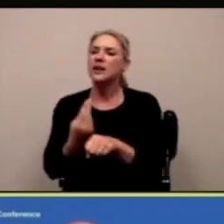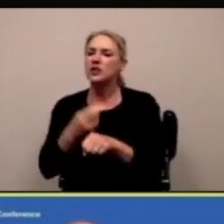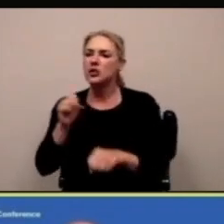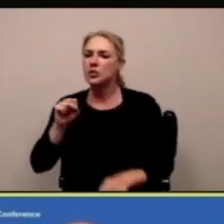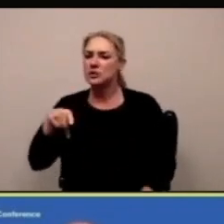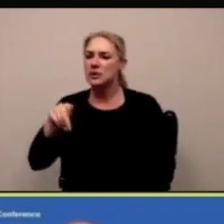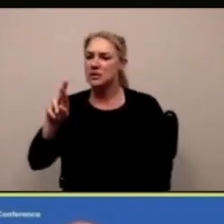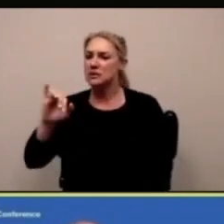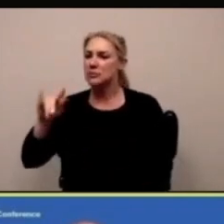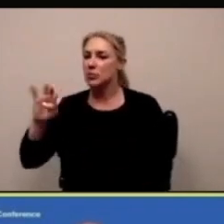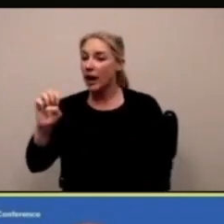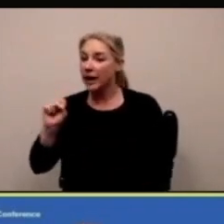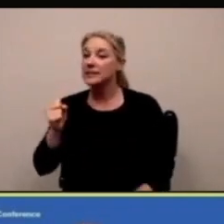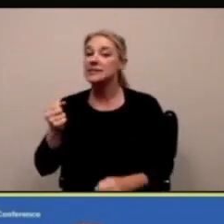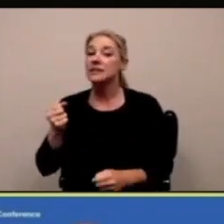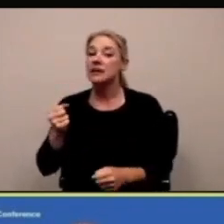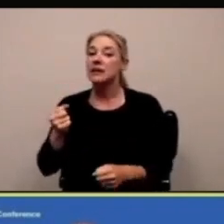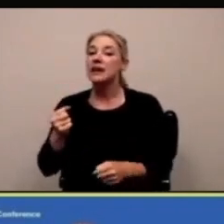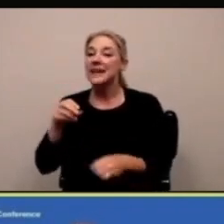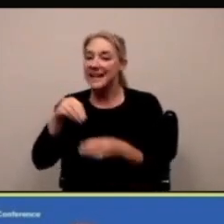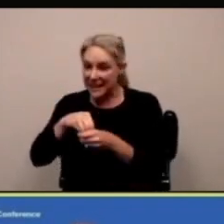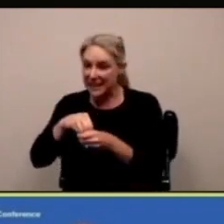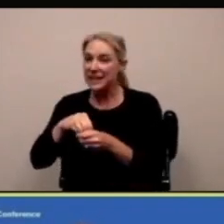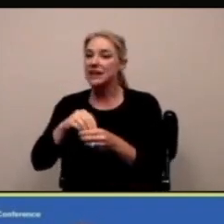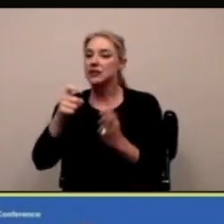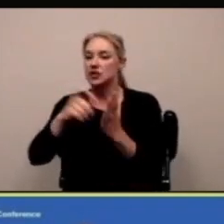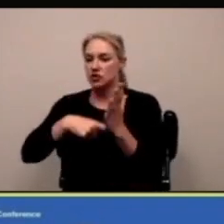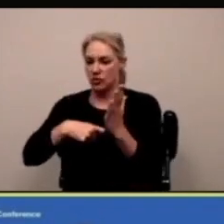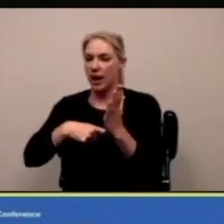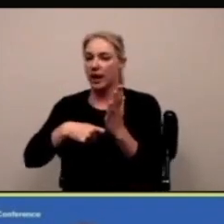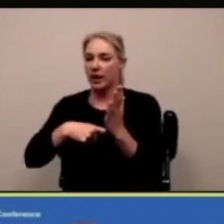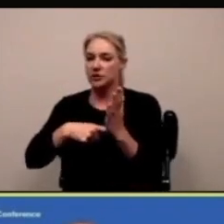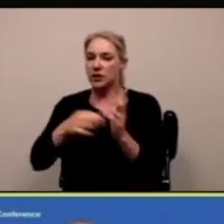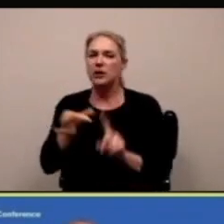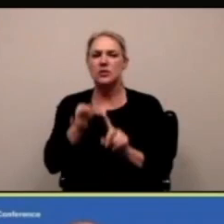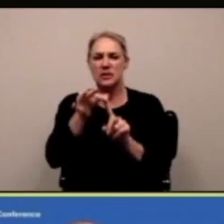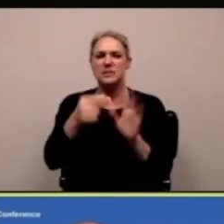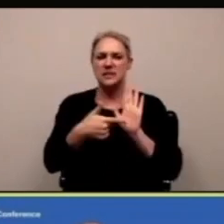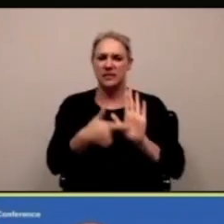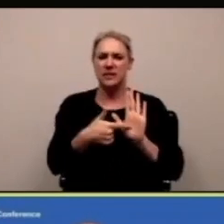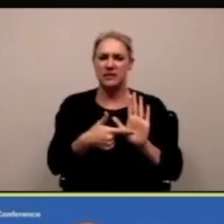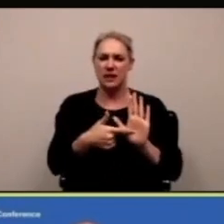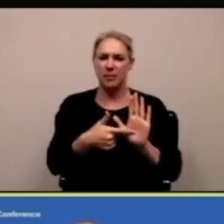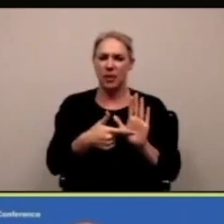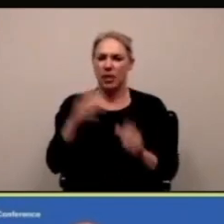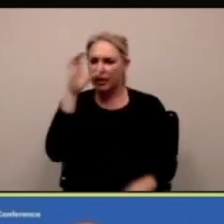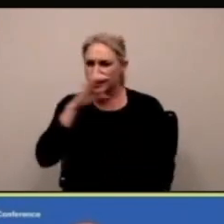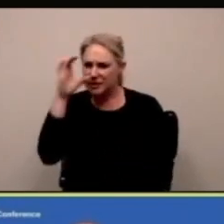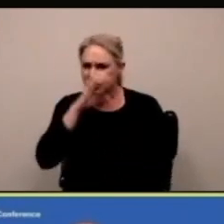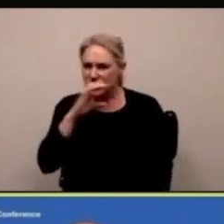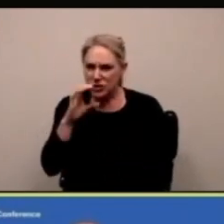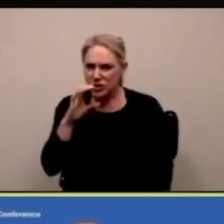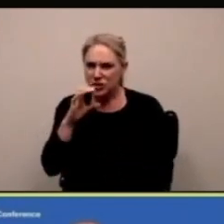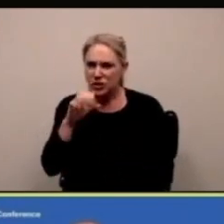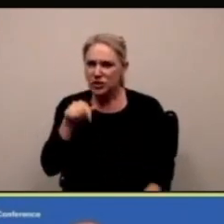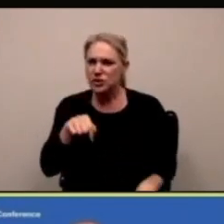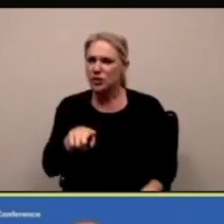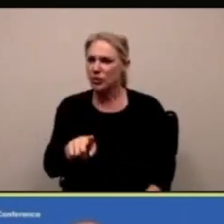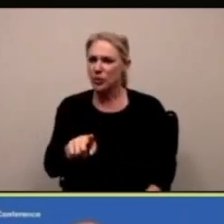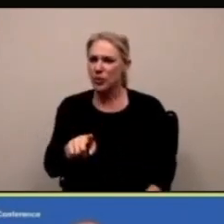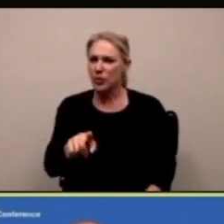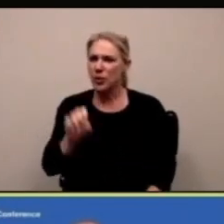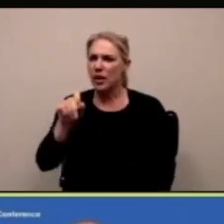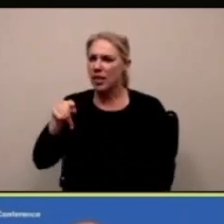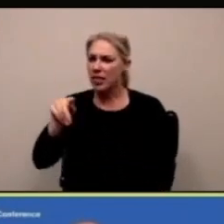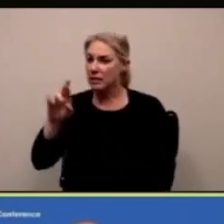you already in Scratch. So this particular example, I just searched through some of the different sprites